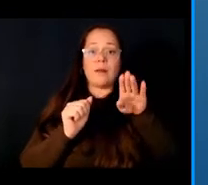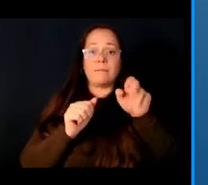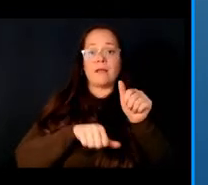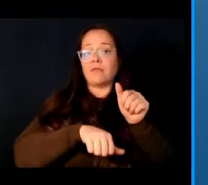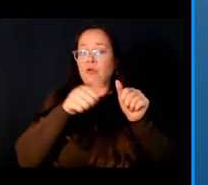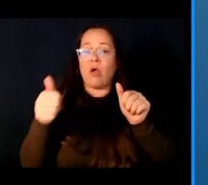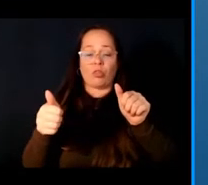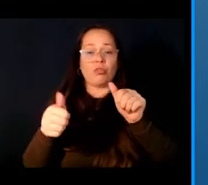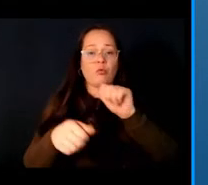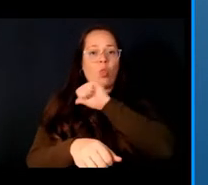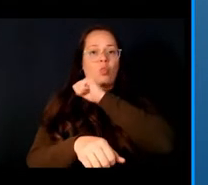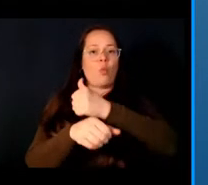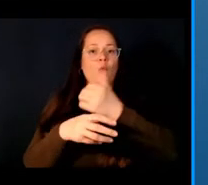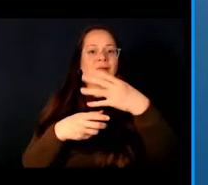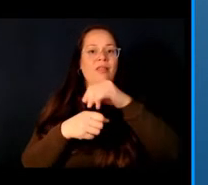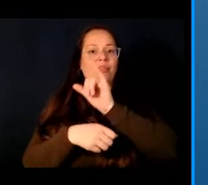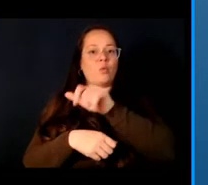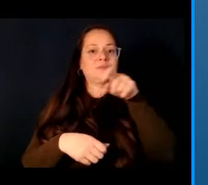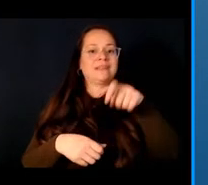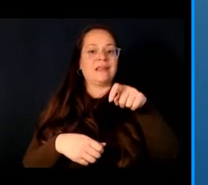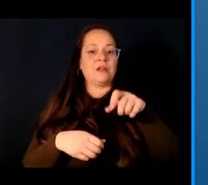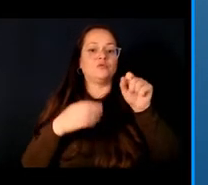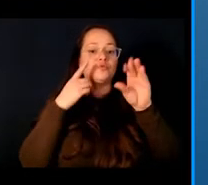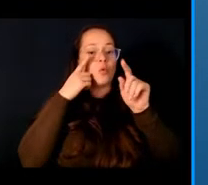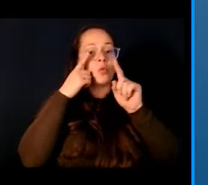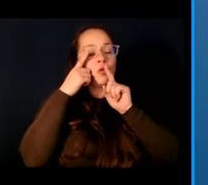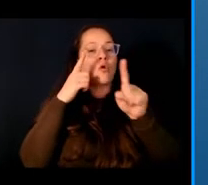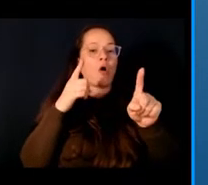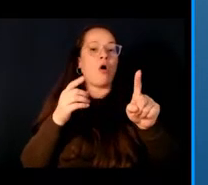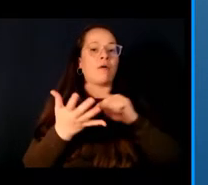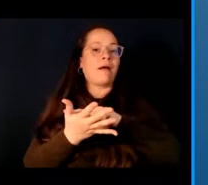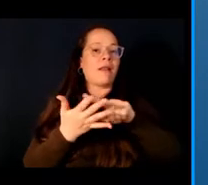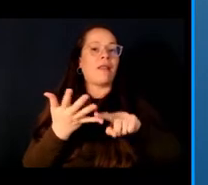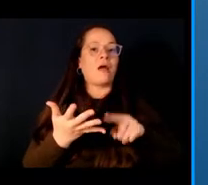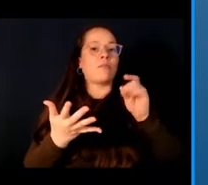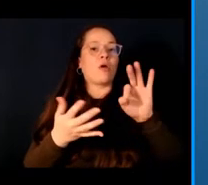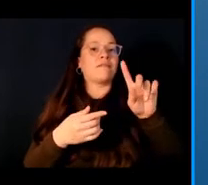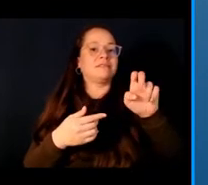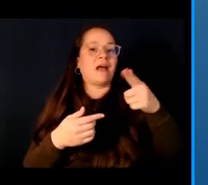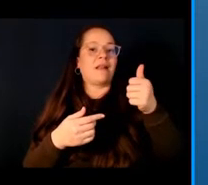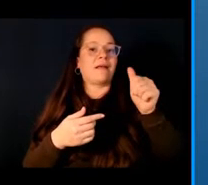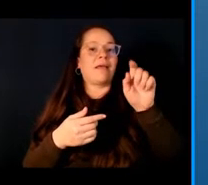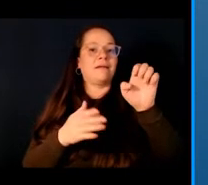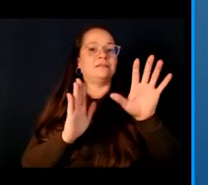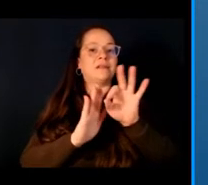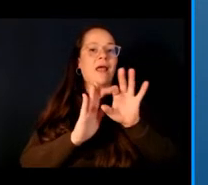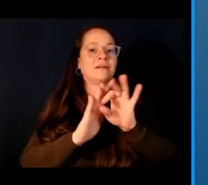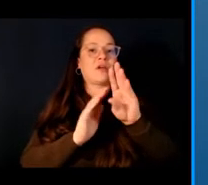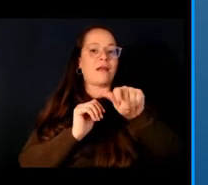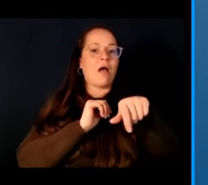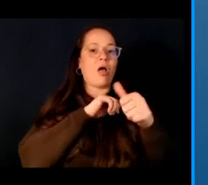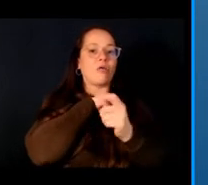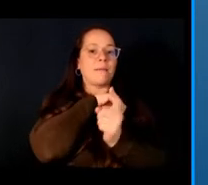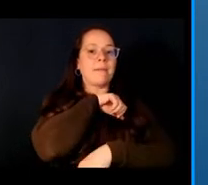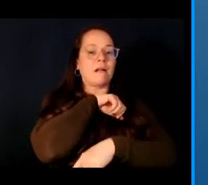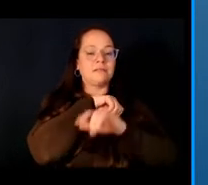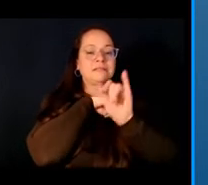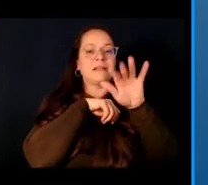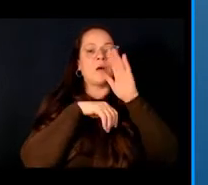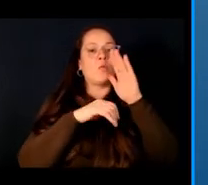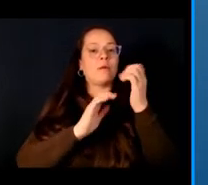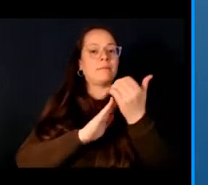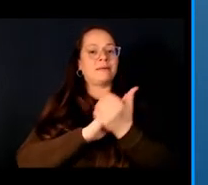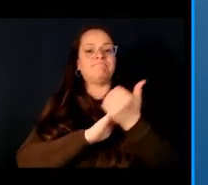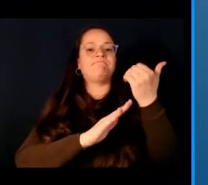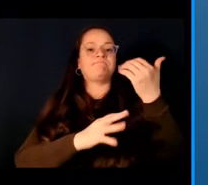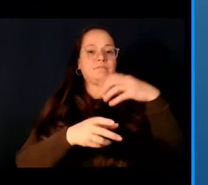DNC chair so there are a number of delegate selection and other penalties which would immediately go into